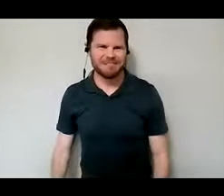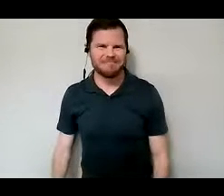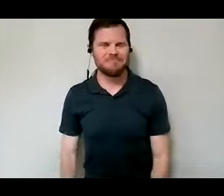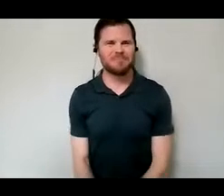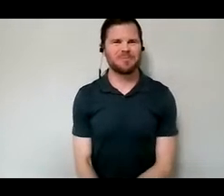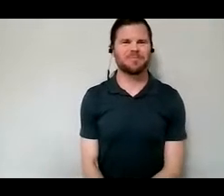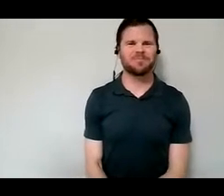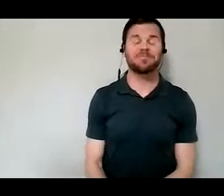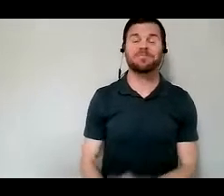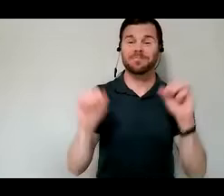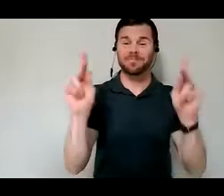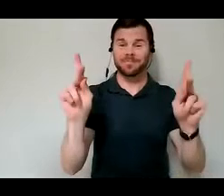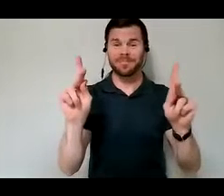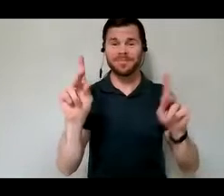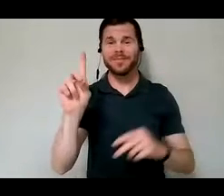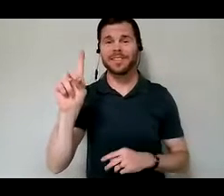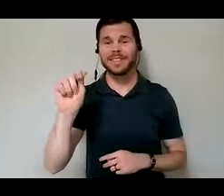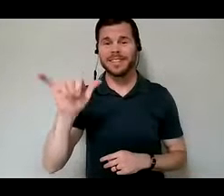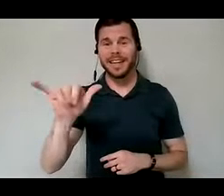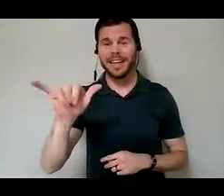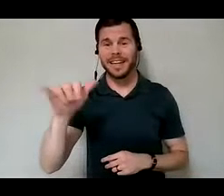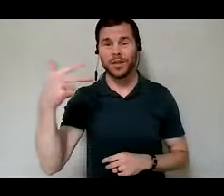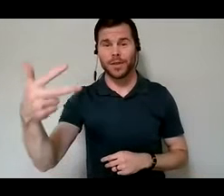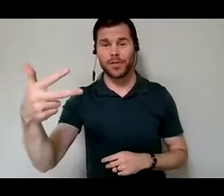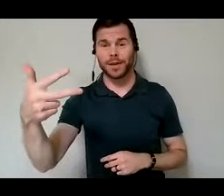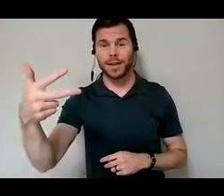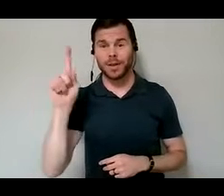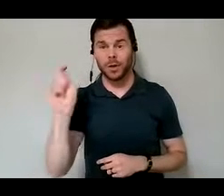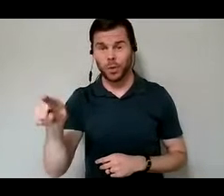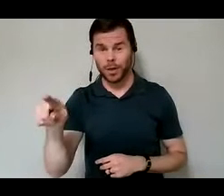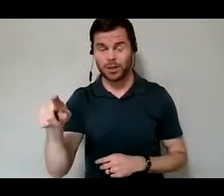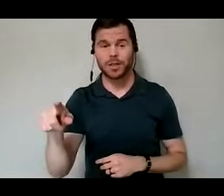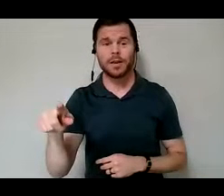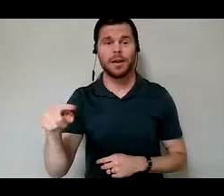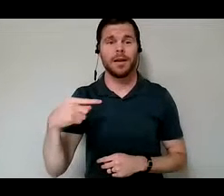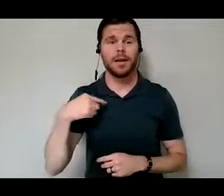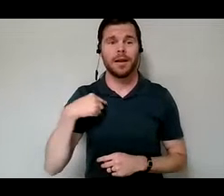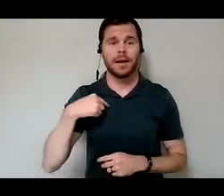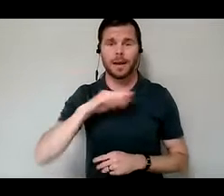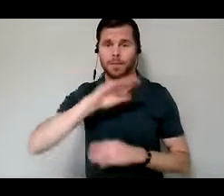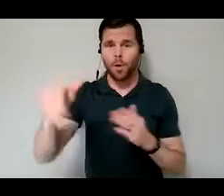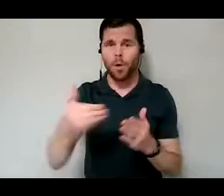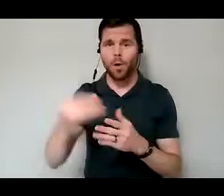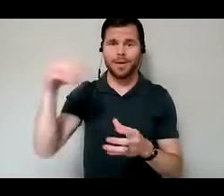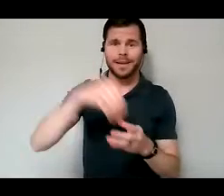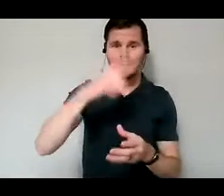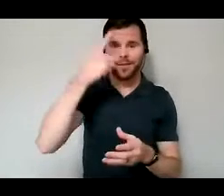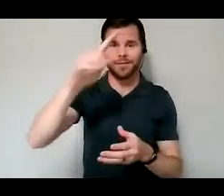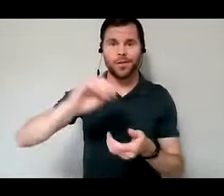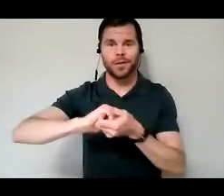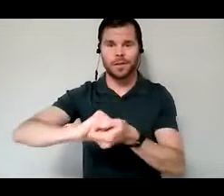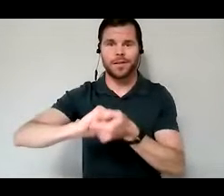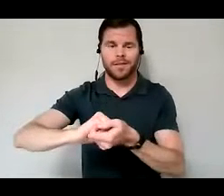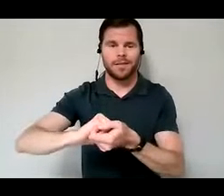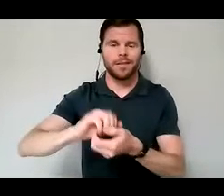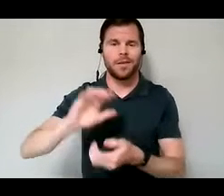All right, so day 3, the question was, I'm all in for collaboration. I am all